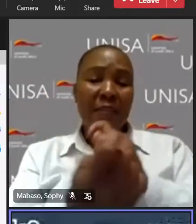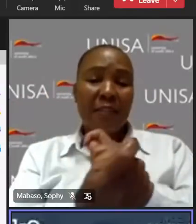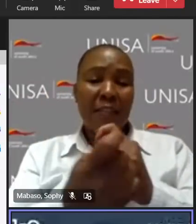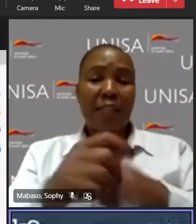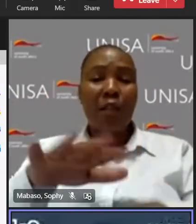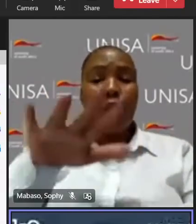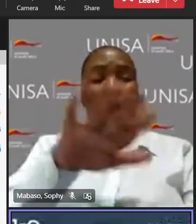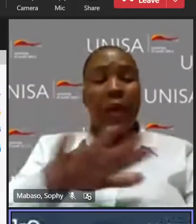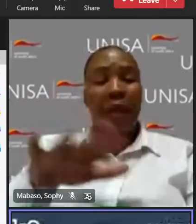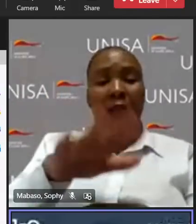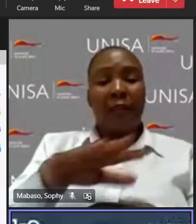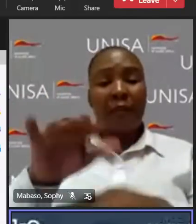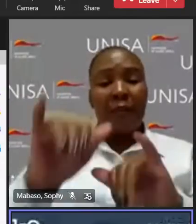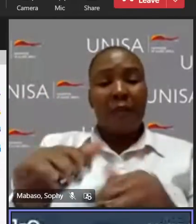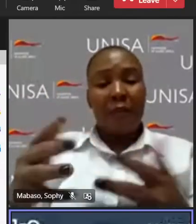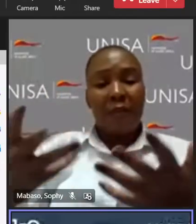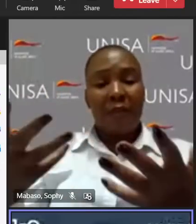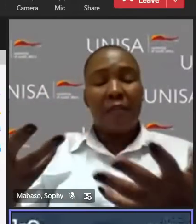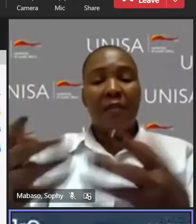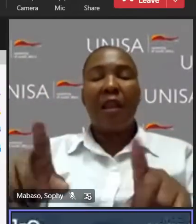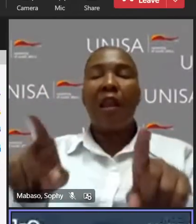that's biographical. It's like your